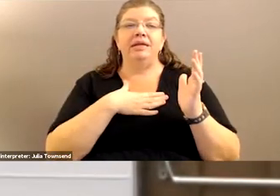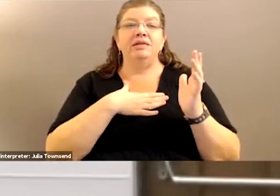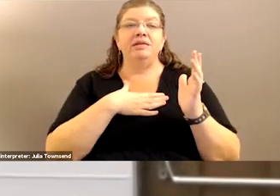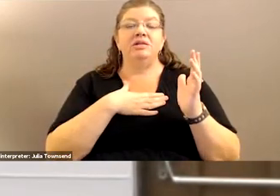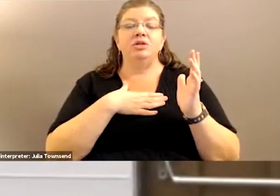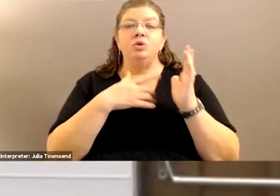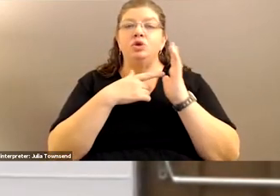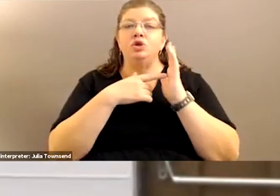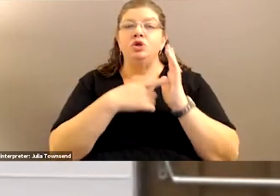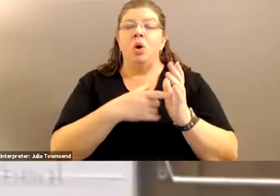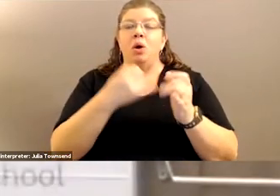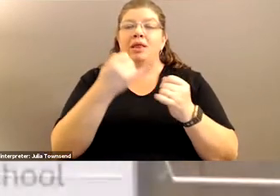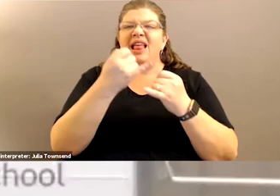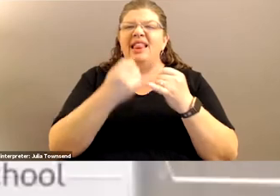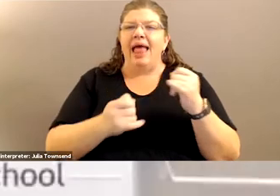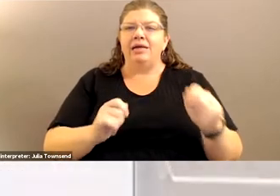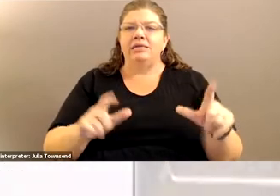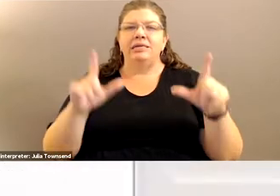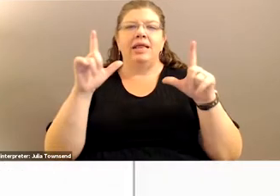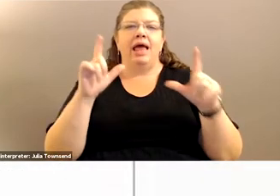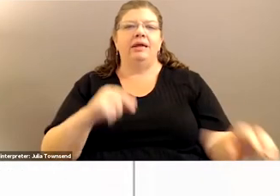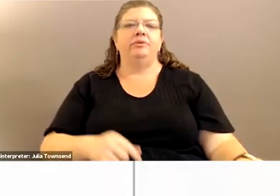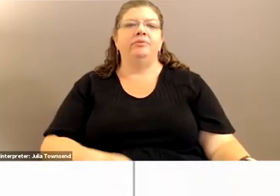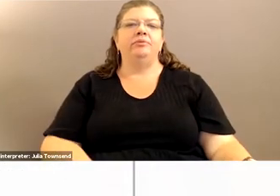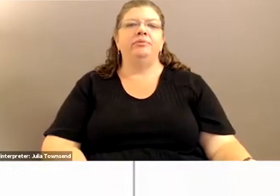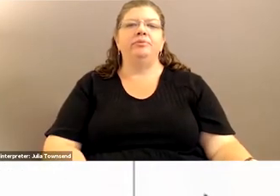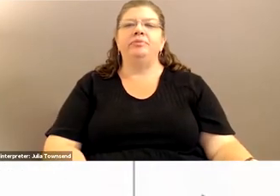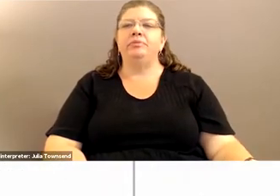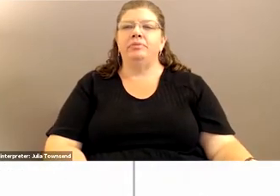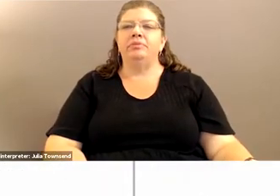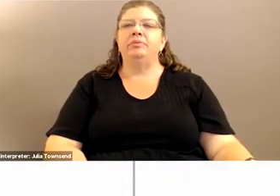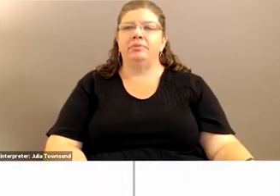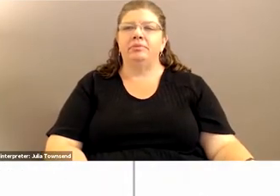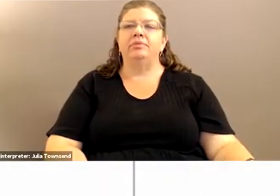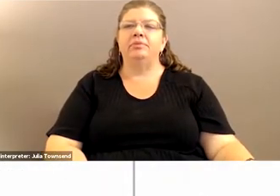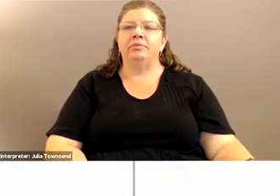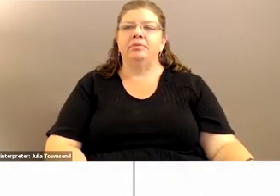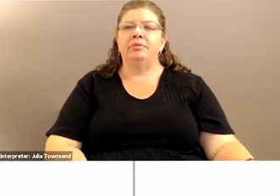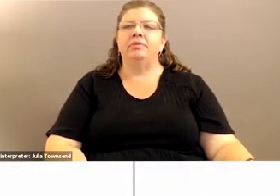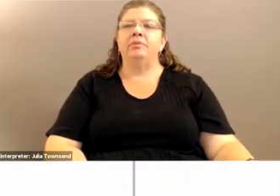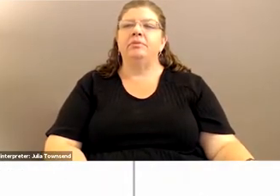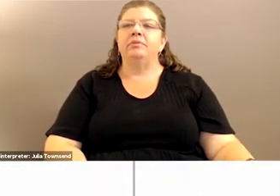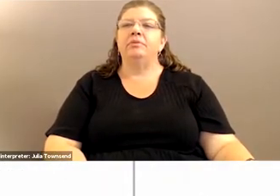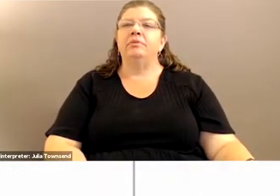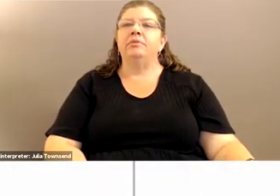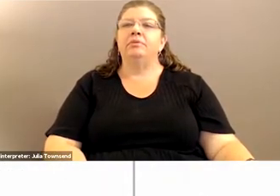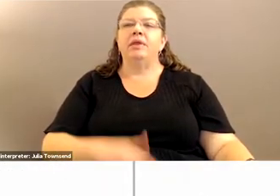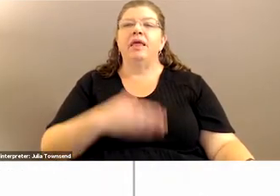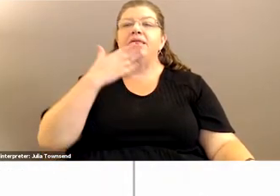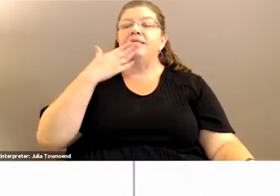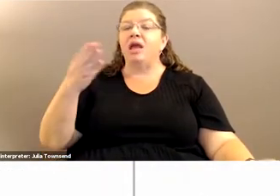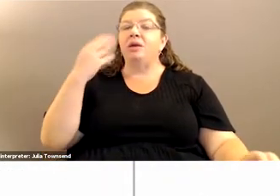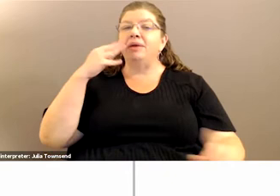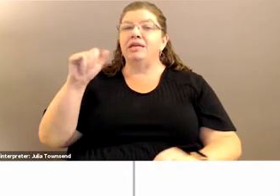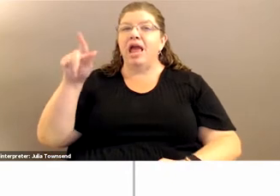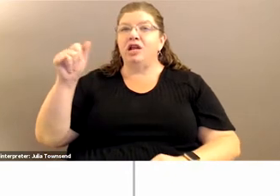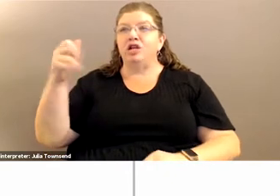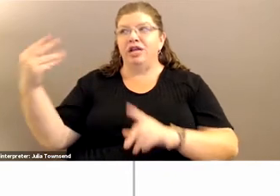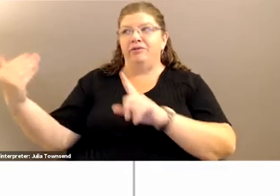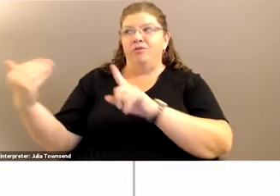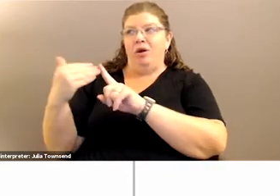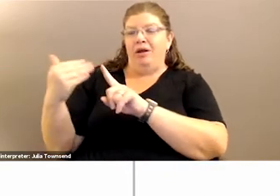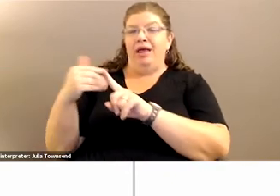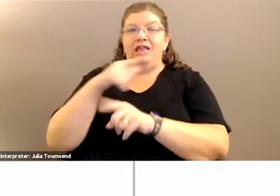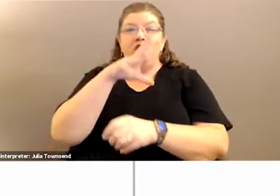show the the last slide i appreciate ms sanderson bringing this to our attention this is normally in our